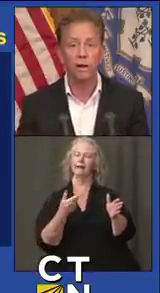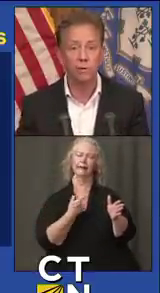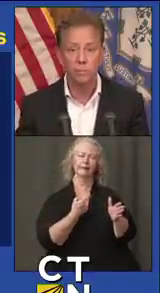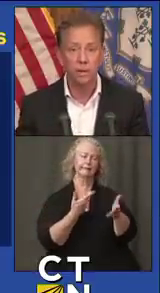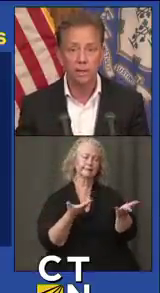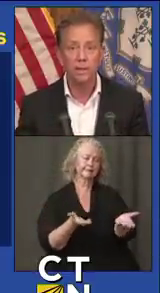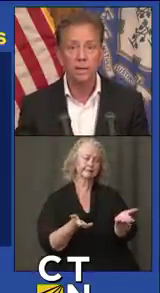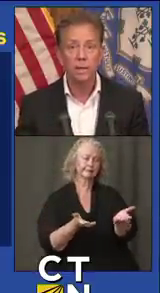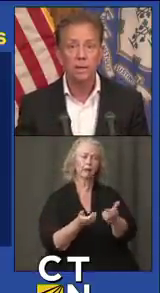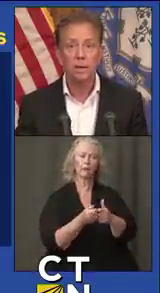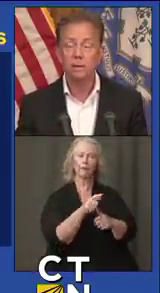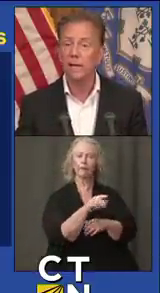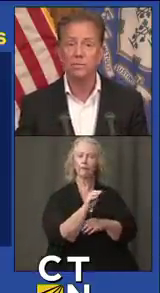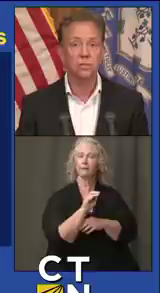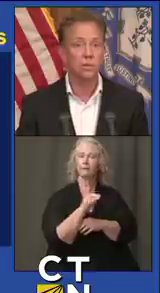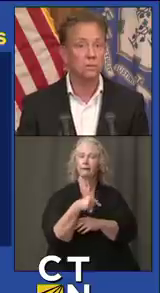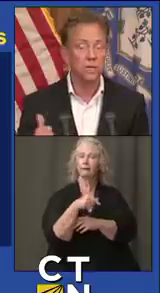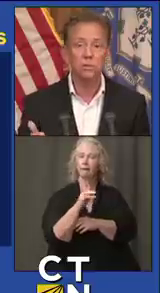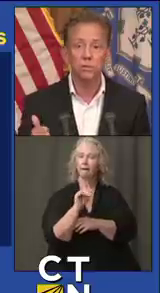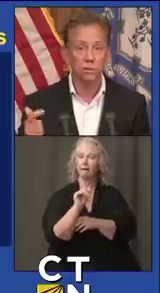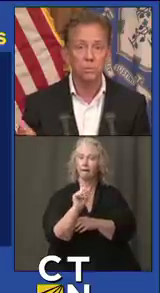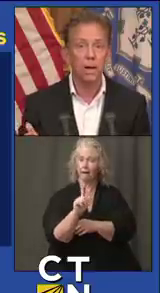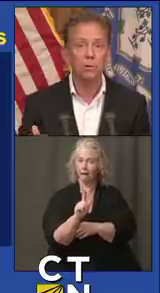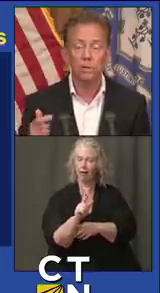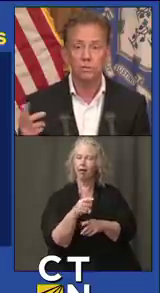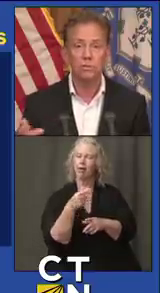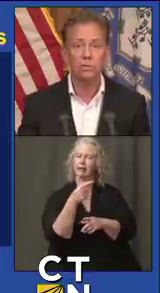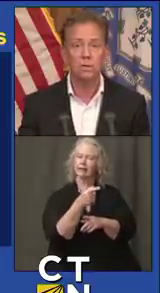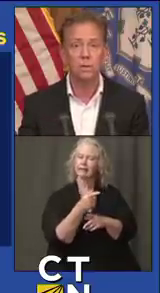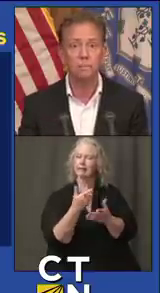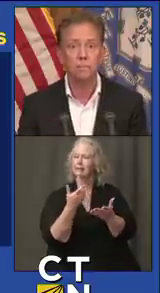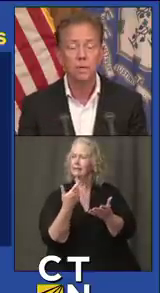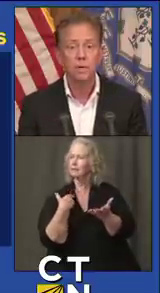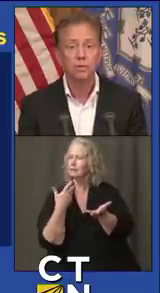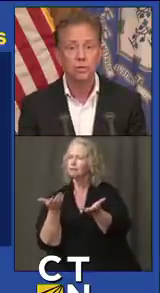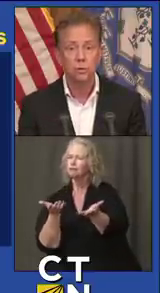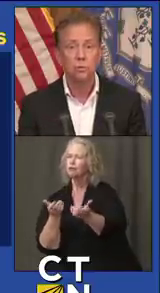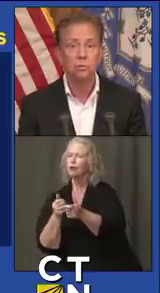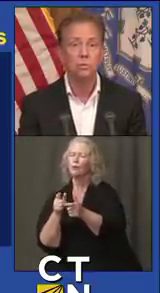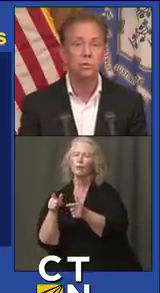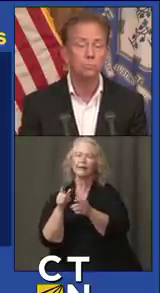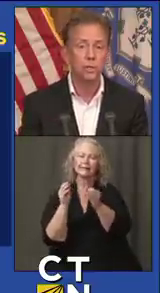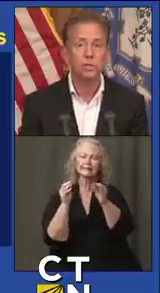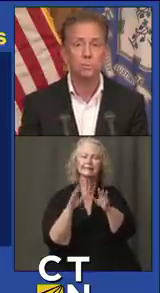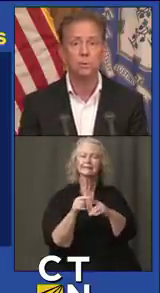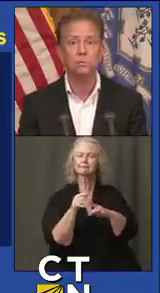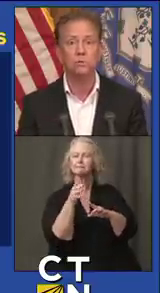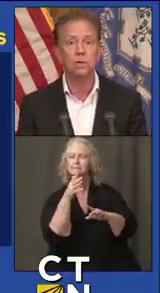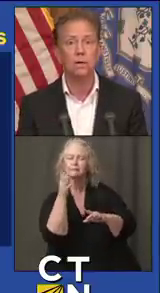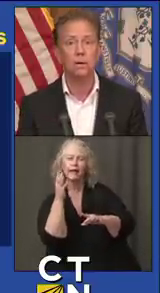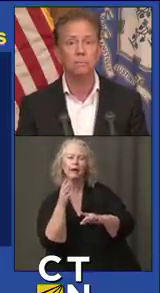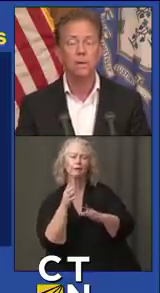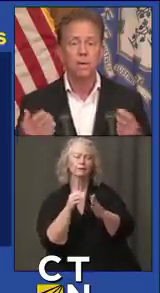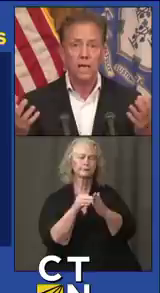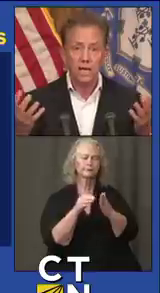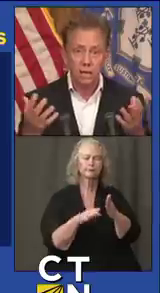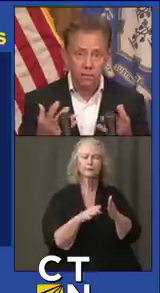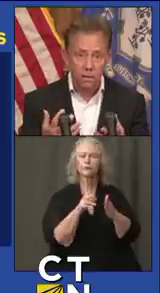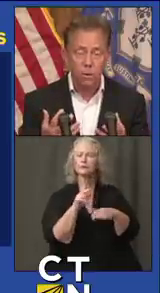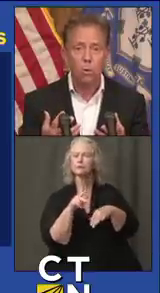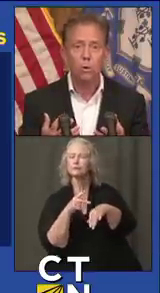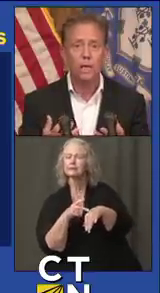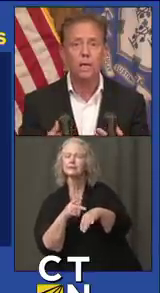with everybody. That's teachers, parents, students, principals,